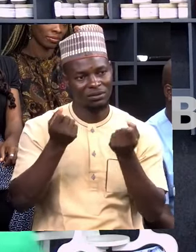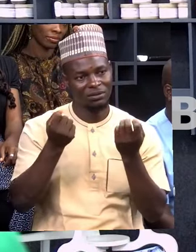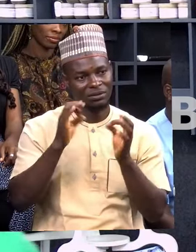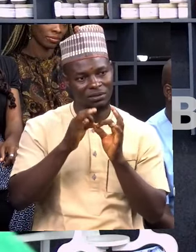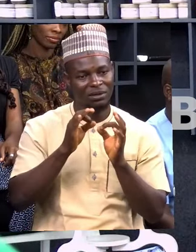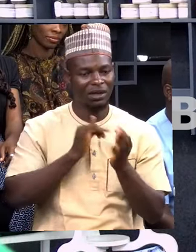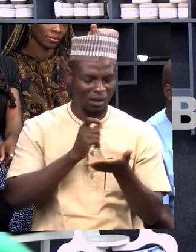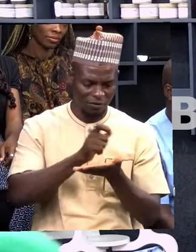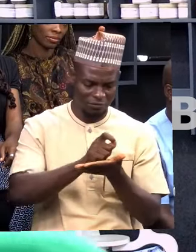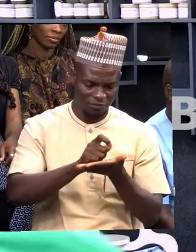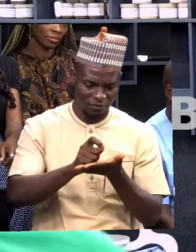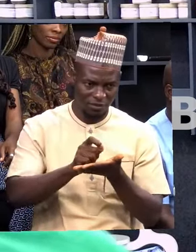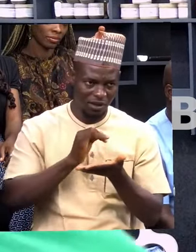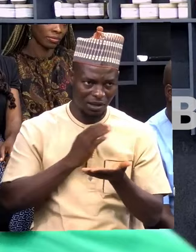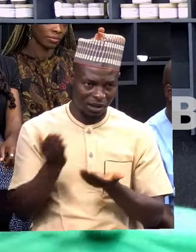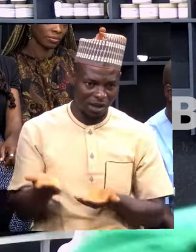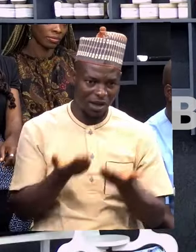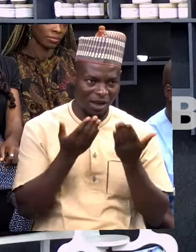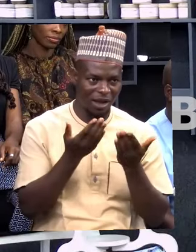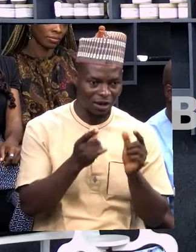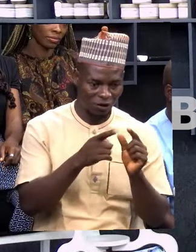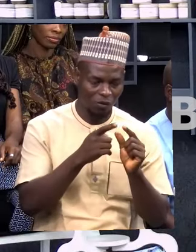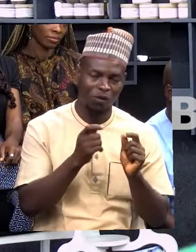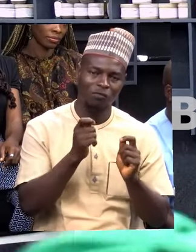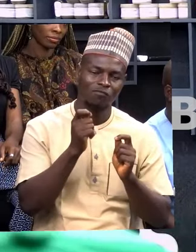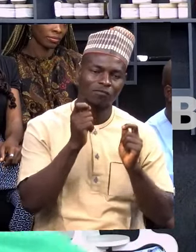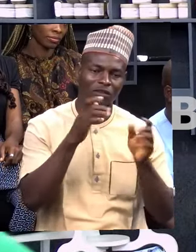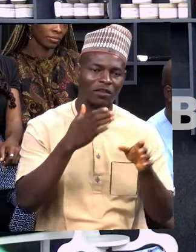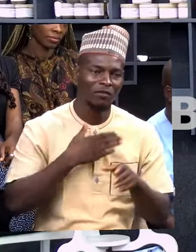now. I will carry the word, go give my oga. I beg. Say